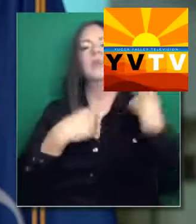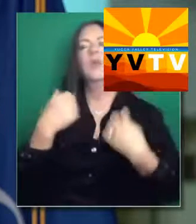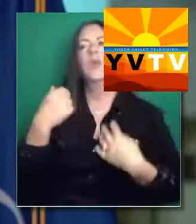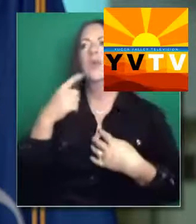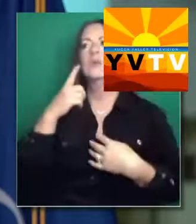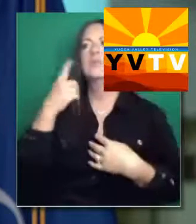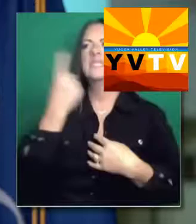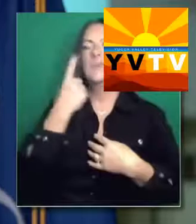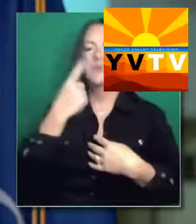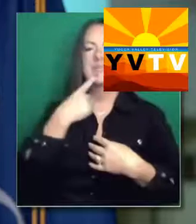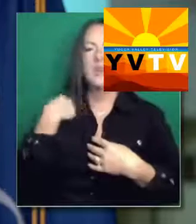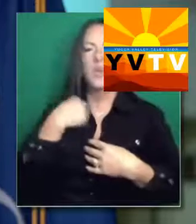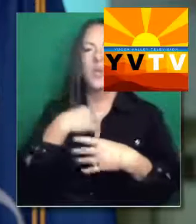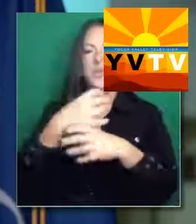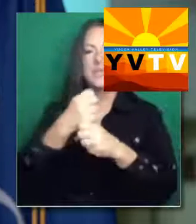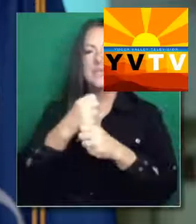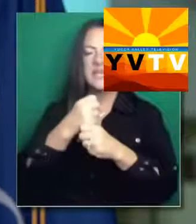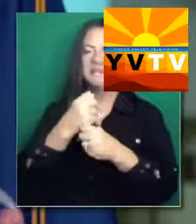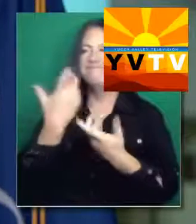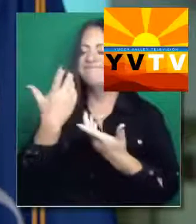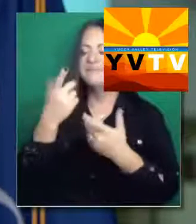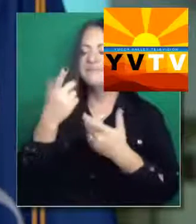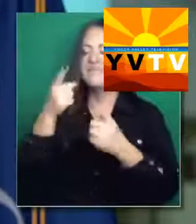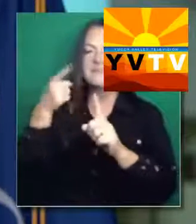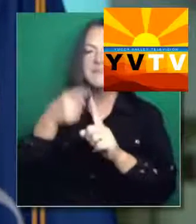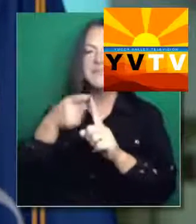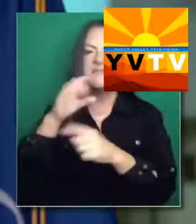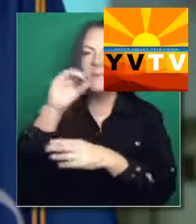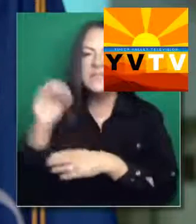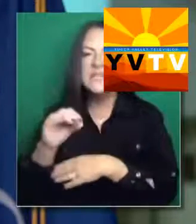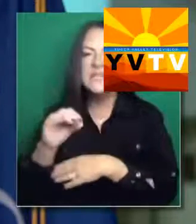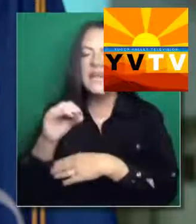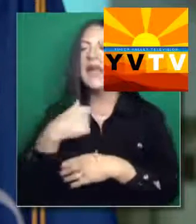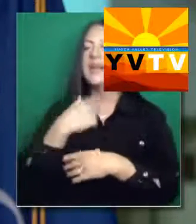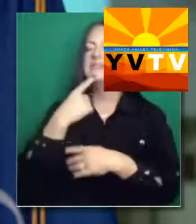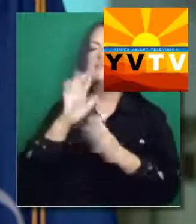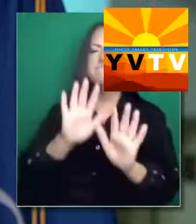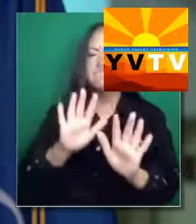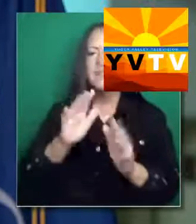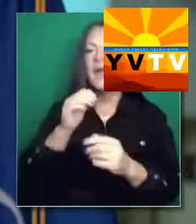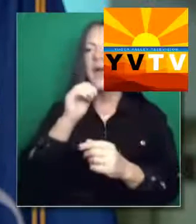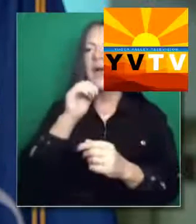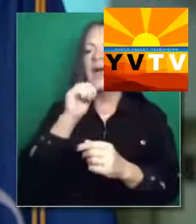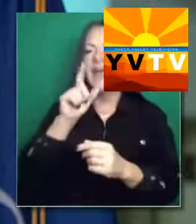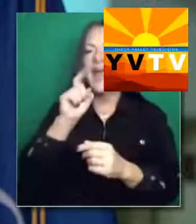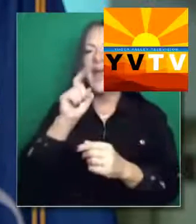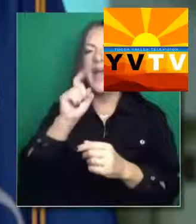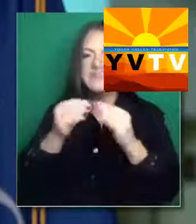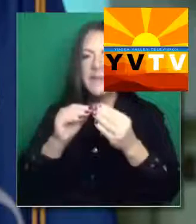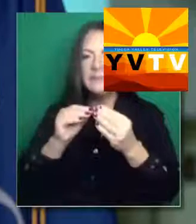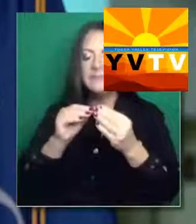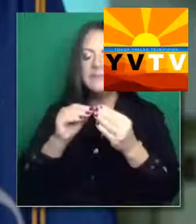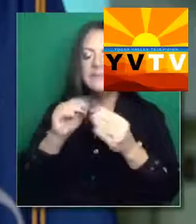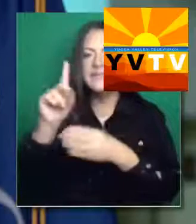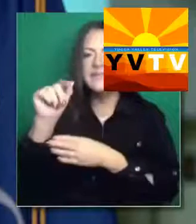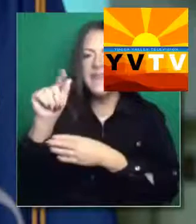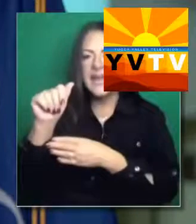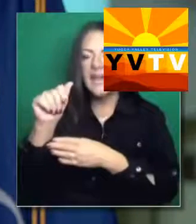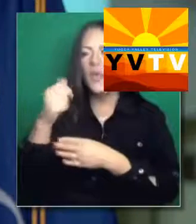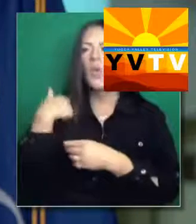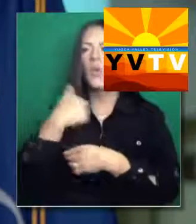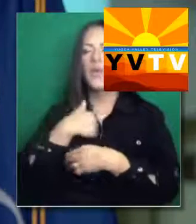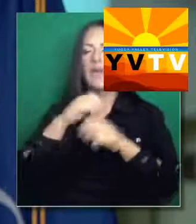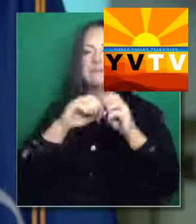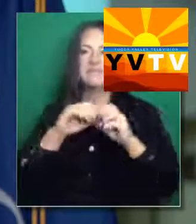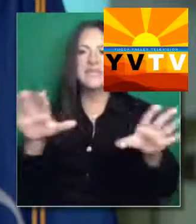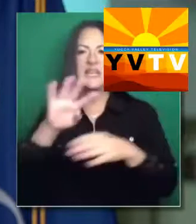and I asked the same. I said, do we have actual data and information? We've got a survey out. We're looking forward to the results of that,